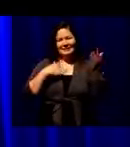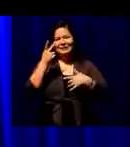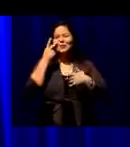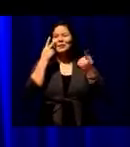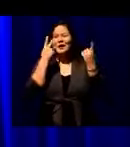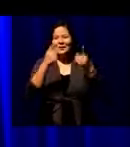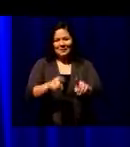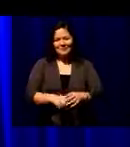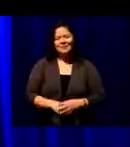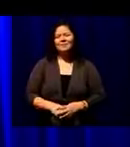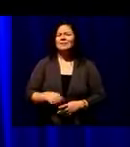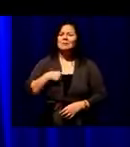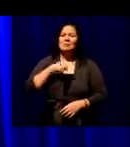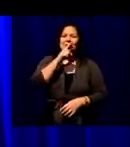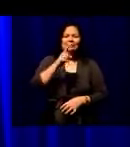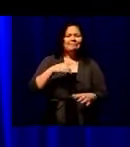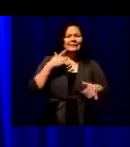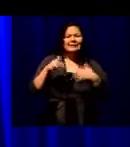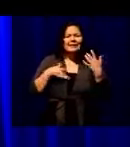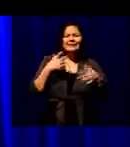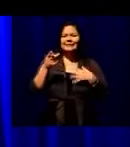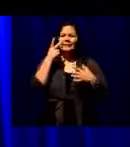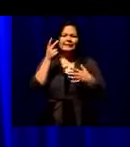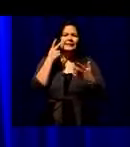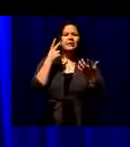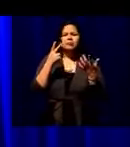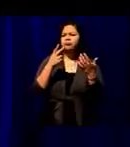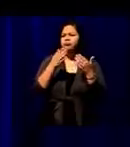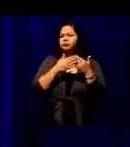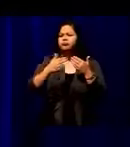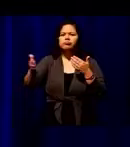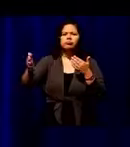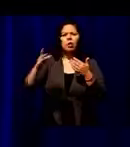really, really, really excited to see where we can all go